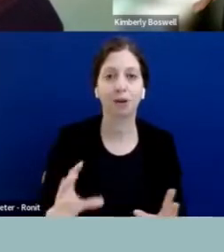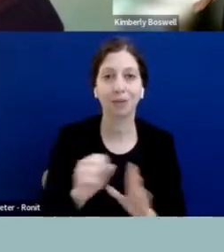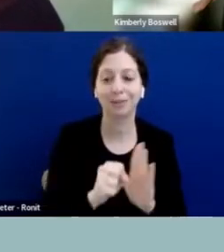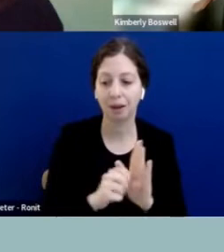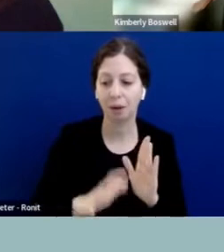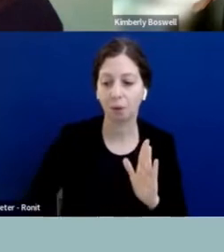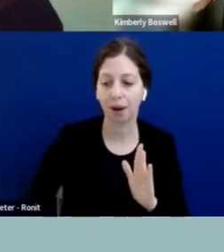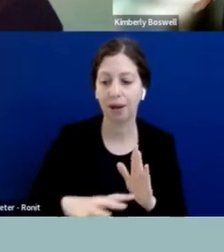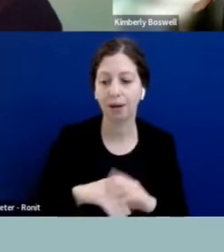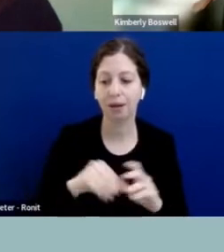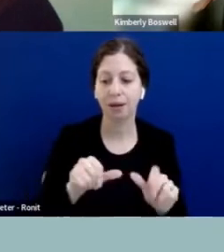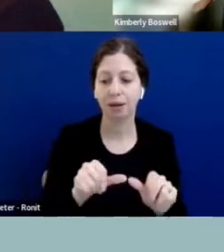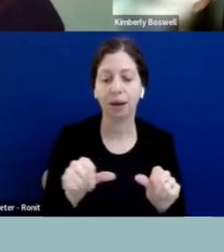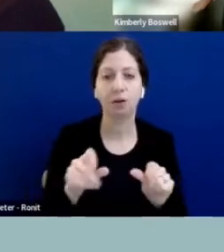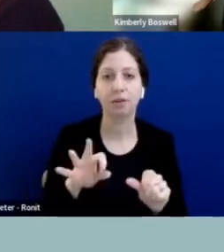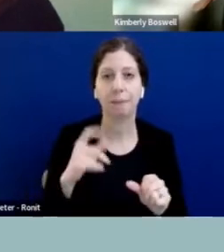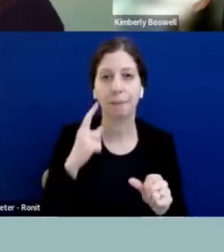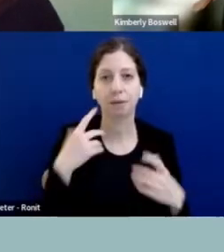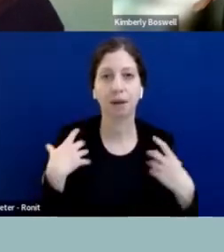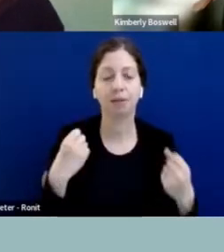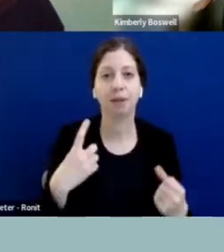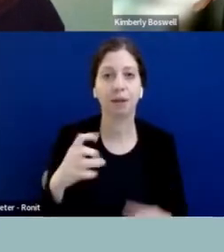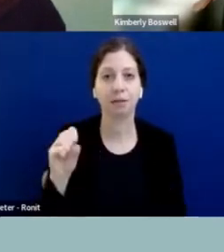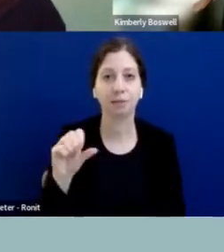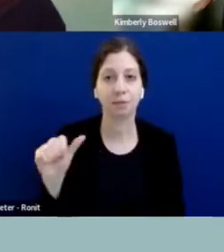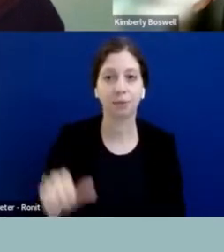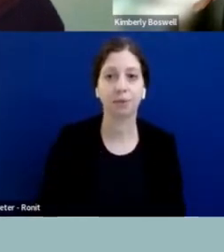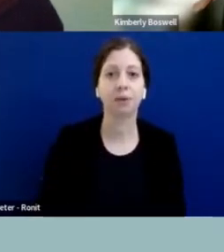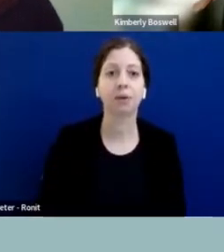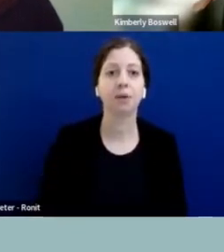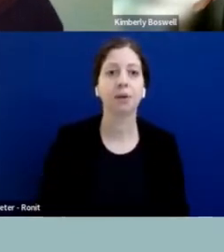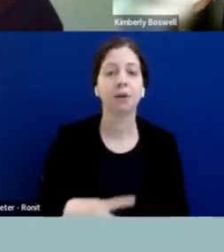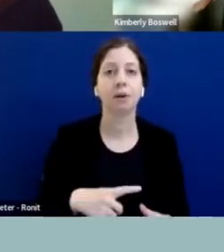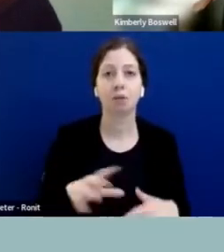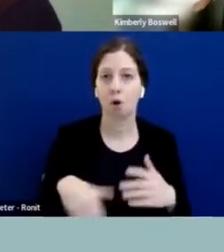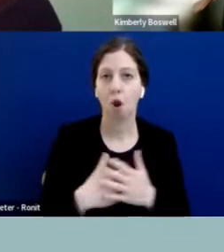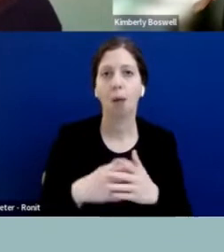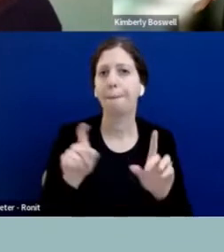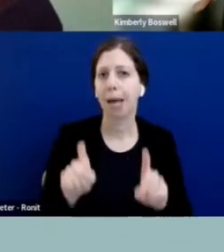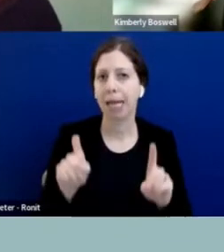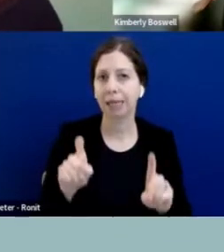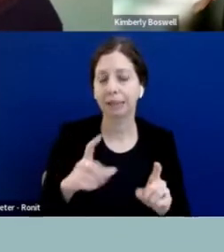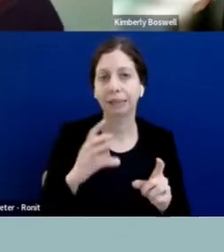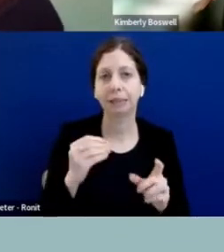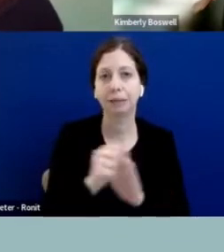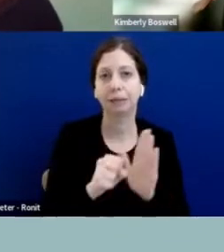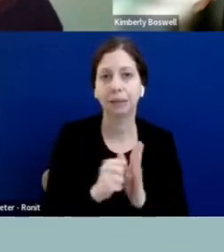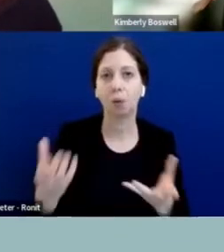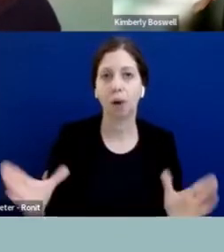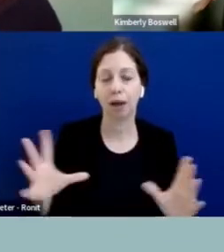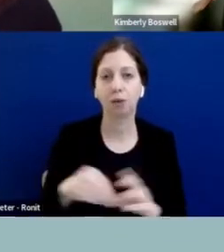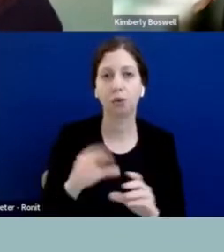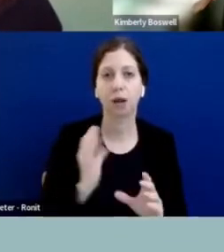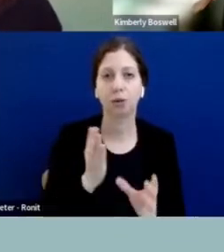in areas of mental health and substance use. They were all pilots and they were statewide, including our